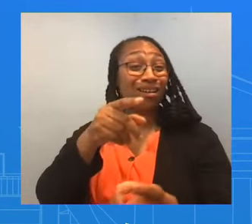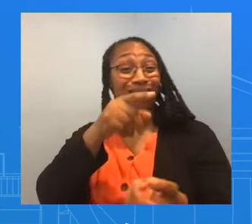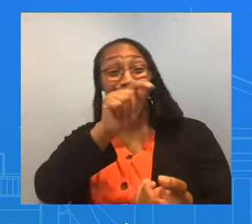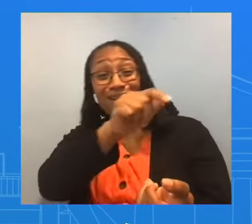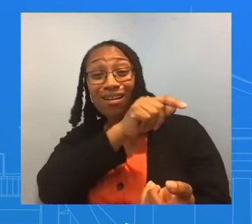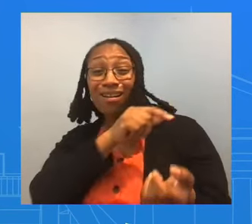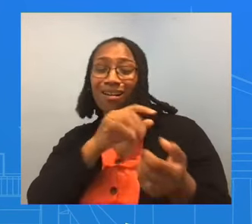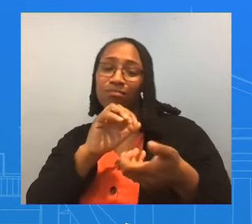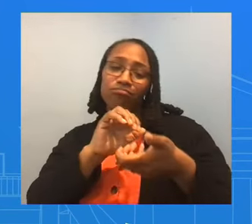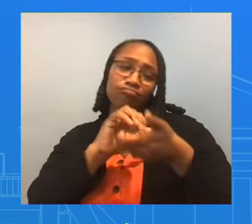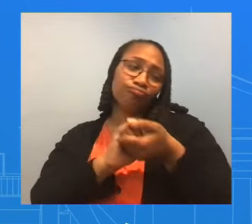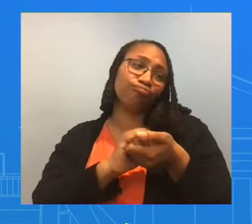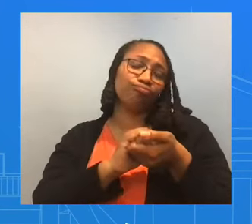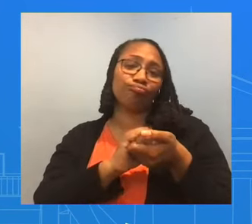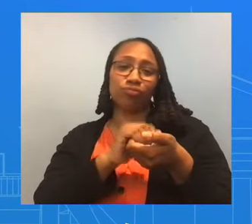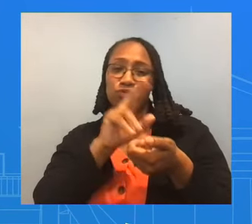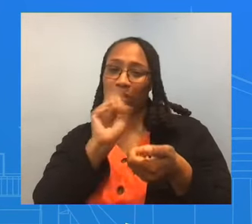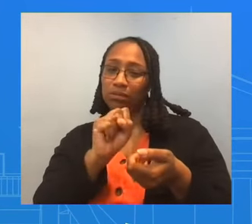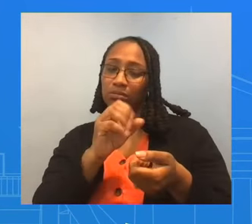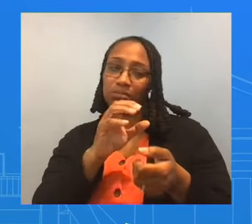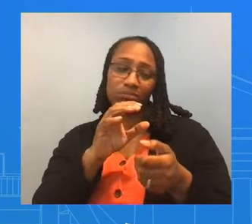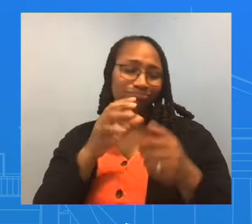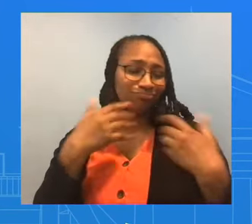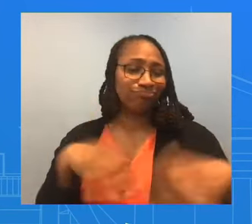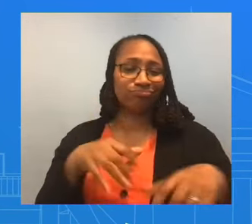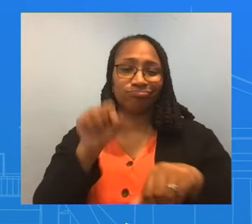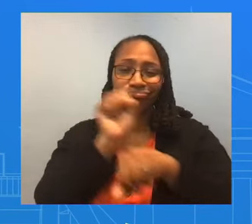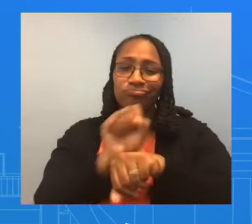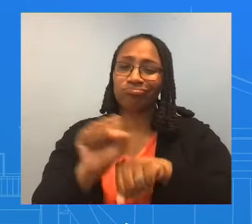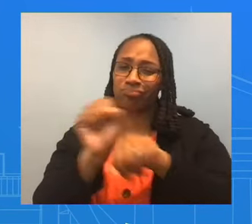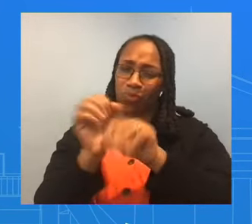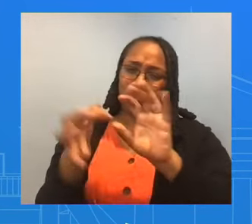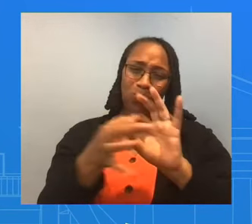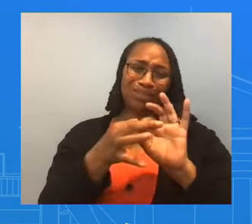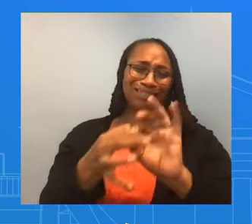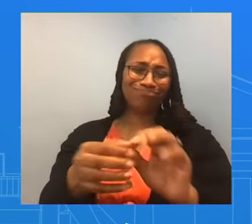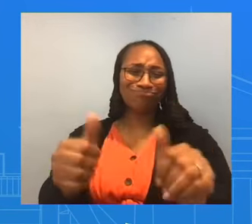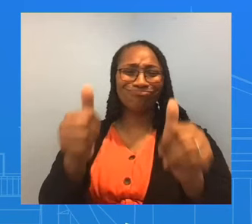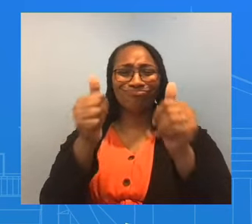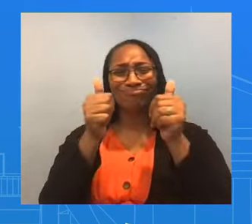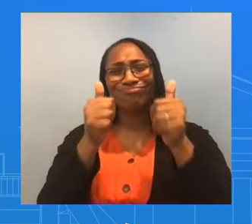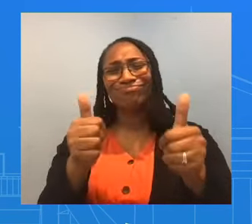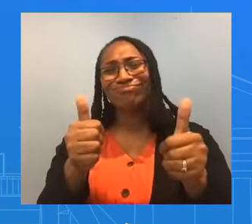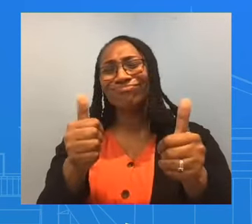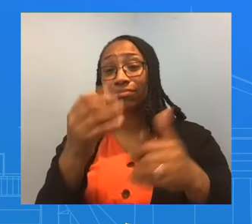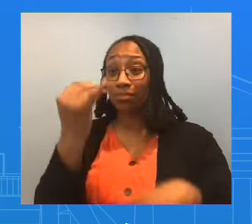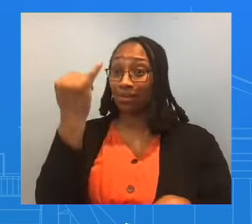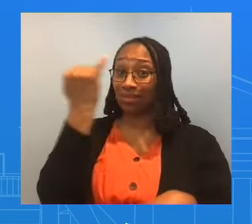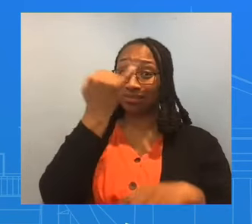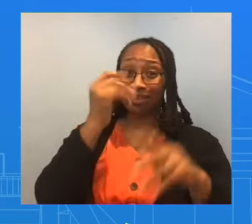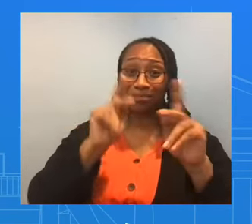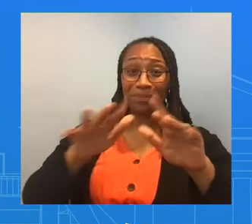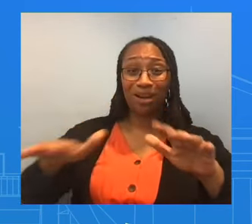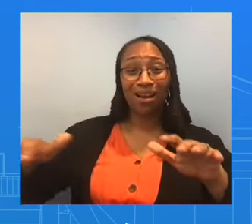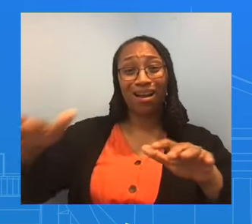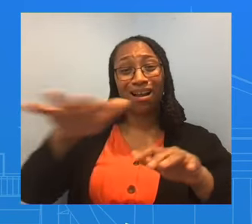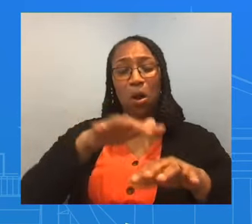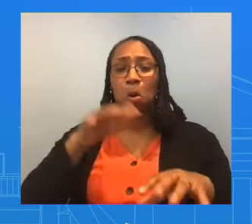bilateral relationship. We stand with the people of Italy today as they mark the passing of their former prime minister. Yeah,